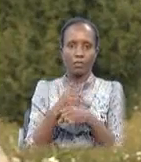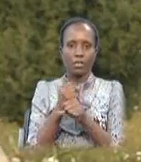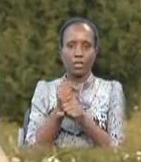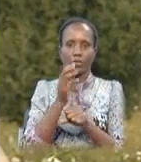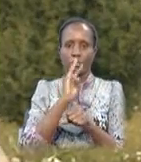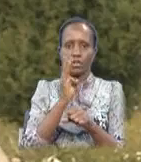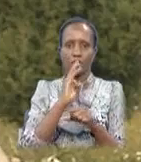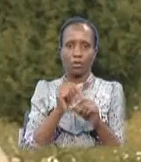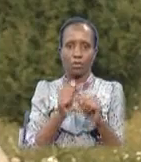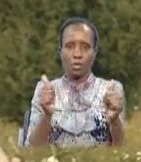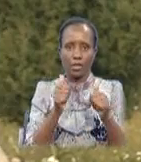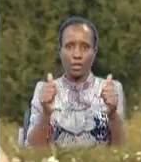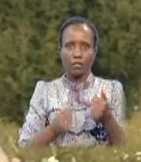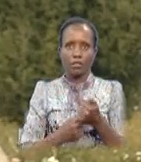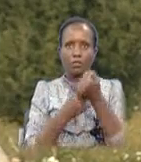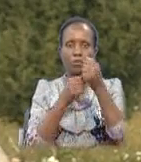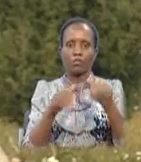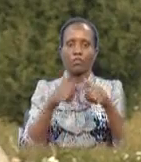to support our farmers.